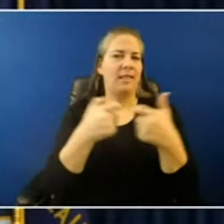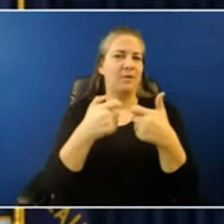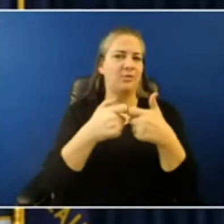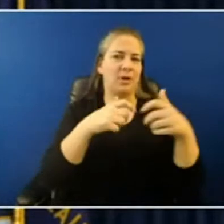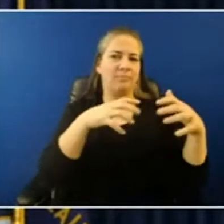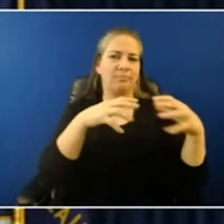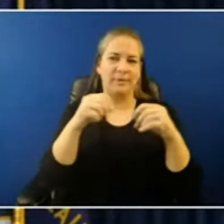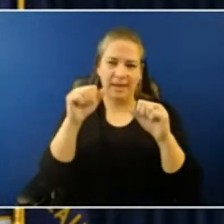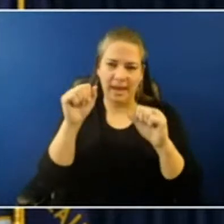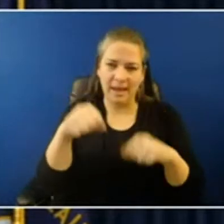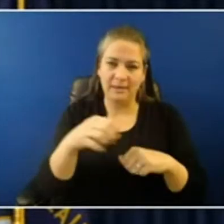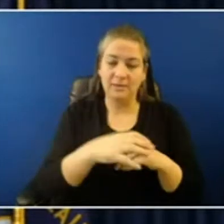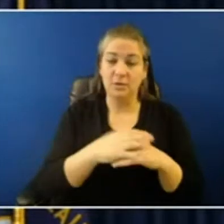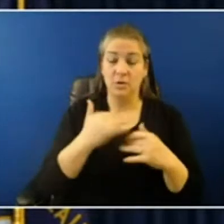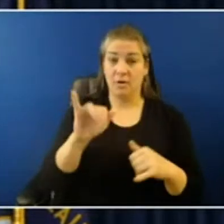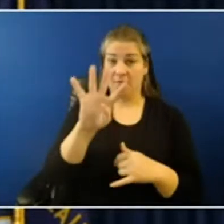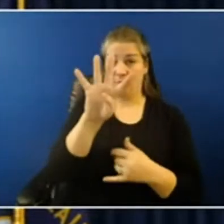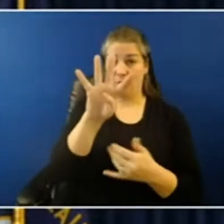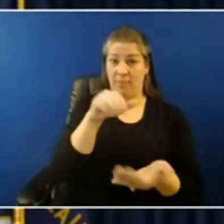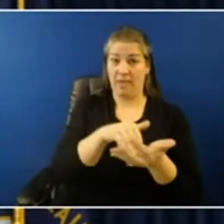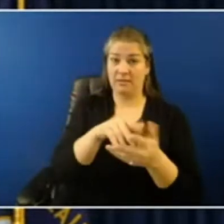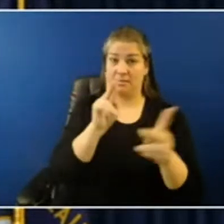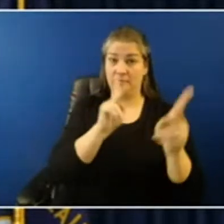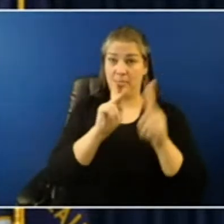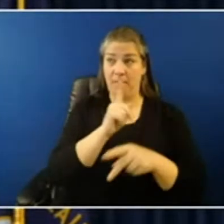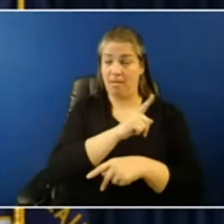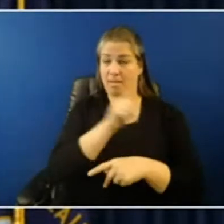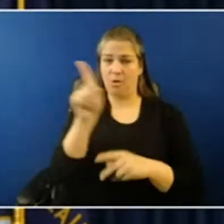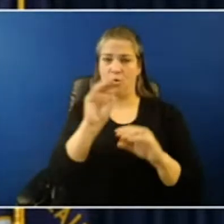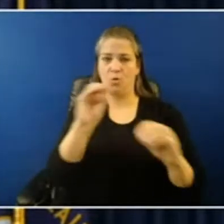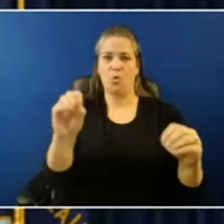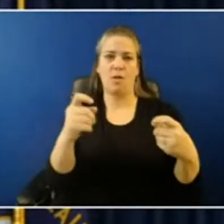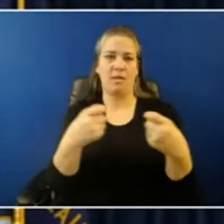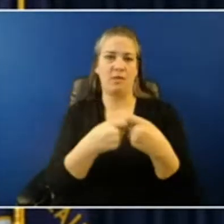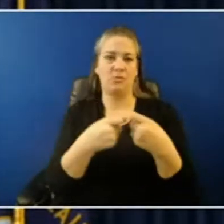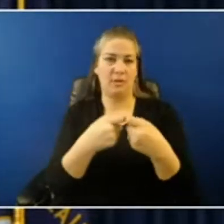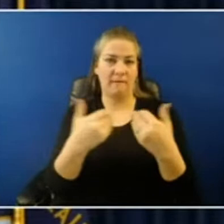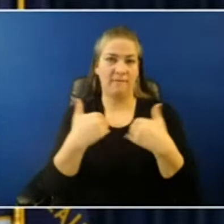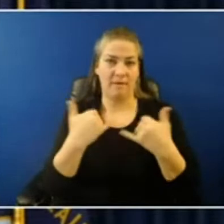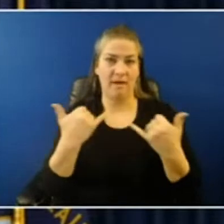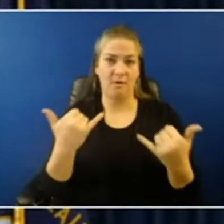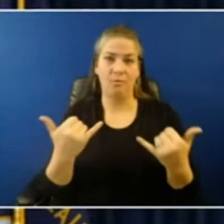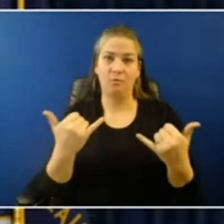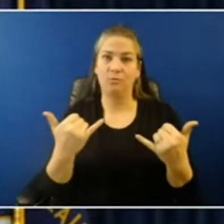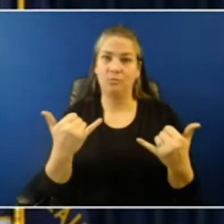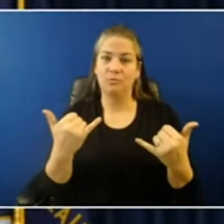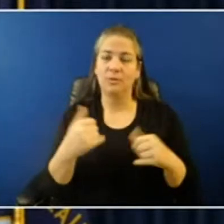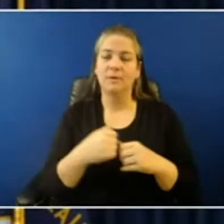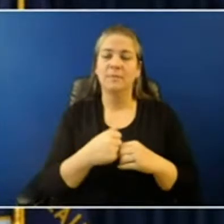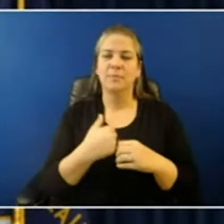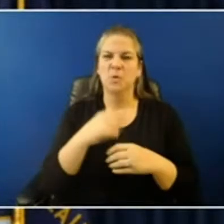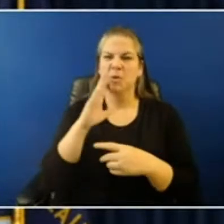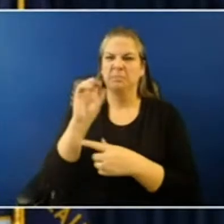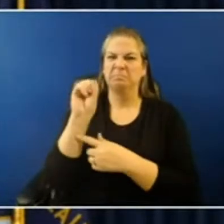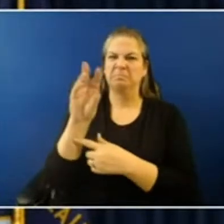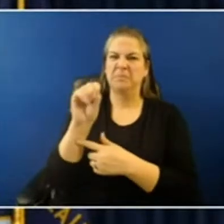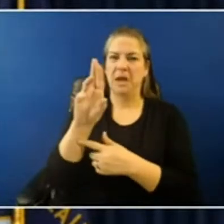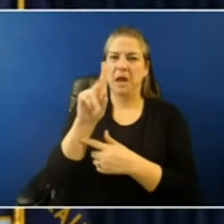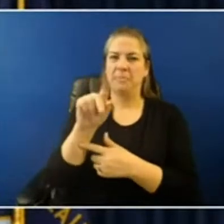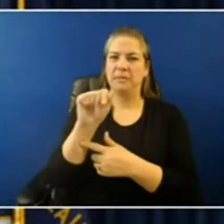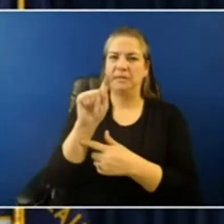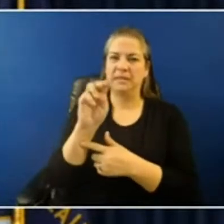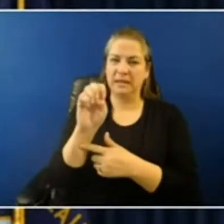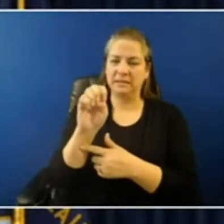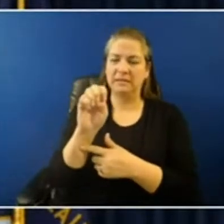have 4,000 people that are out of power. So while we will give you the latest update on what we think we are going